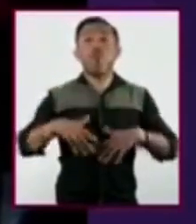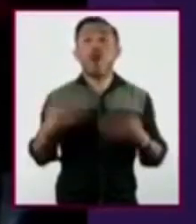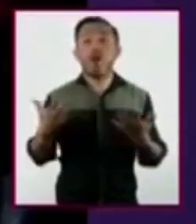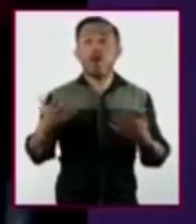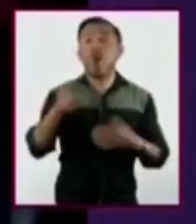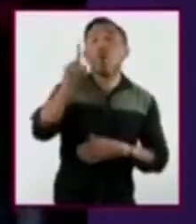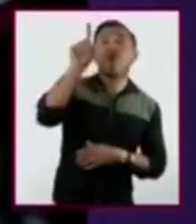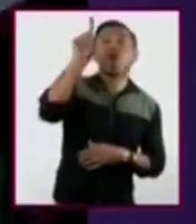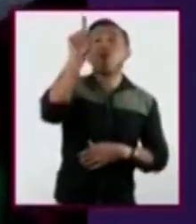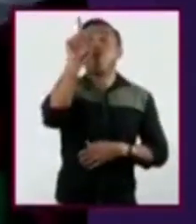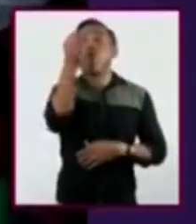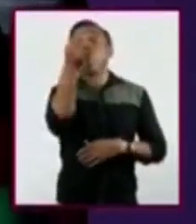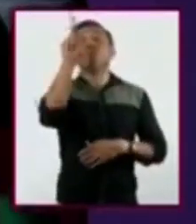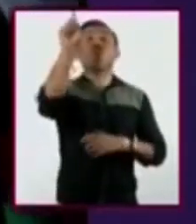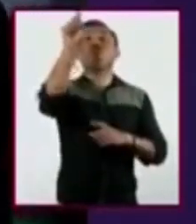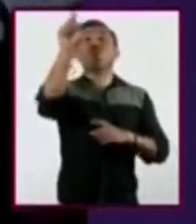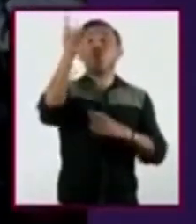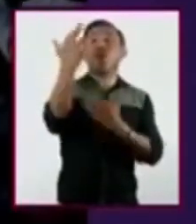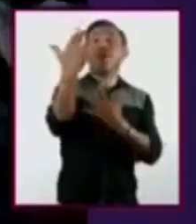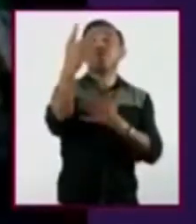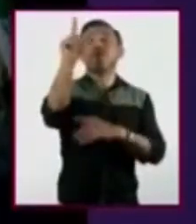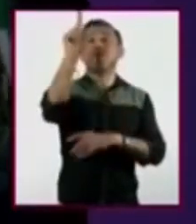wait!